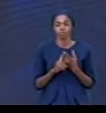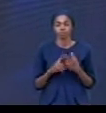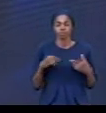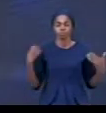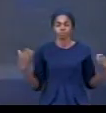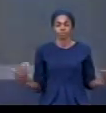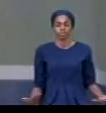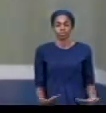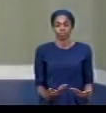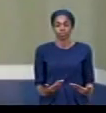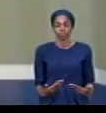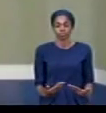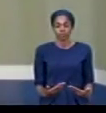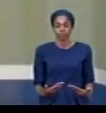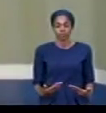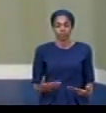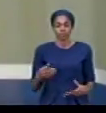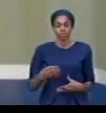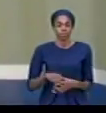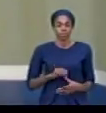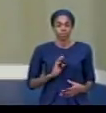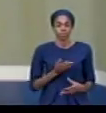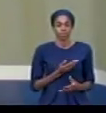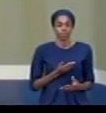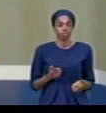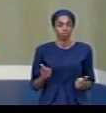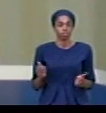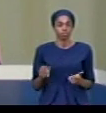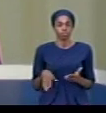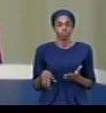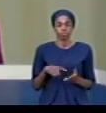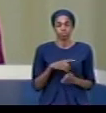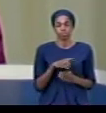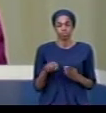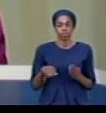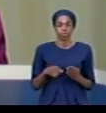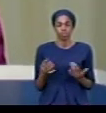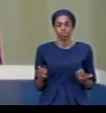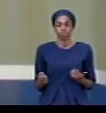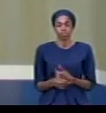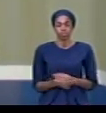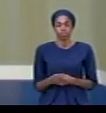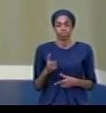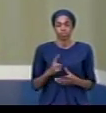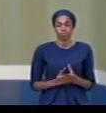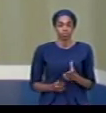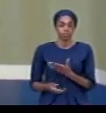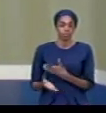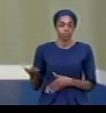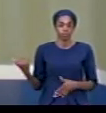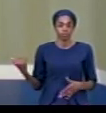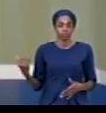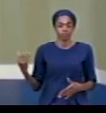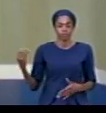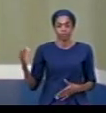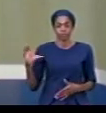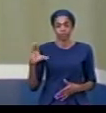introduce in our midst today the immediate past Khan